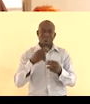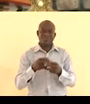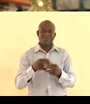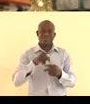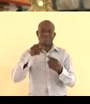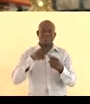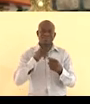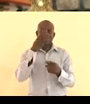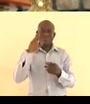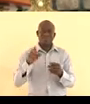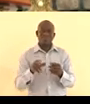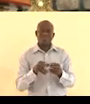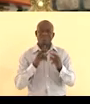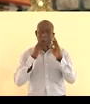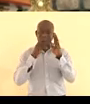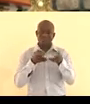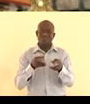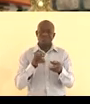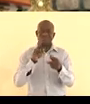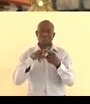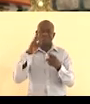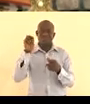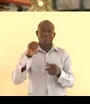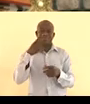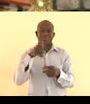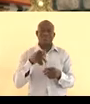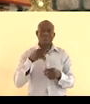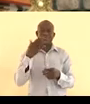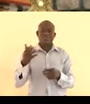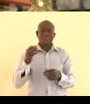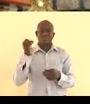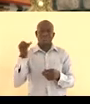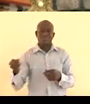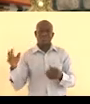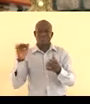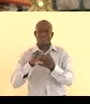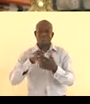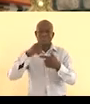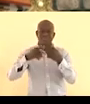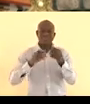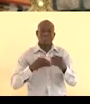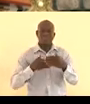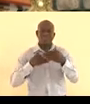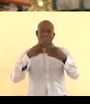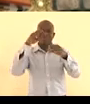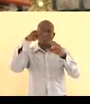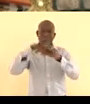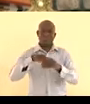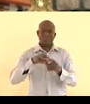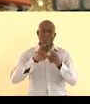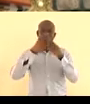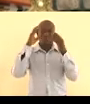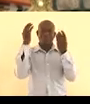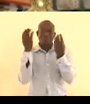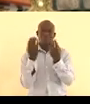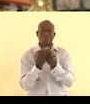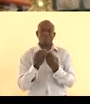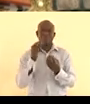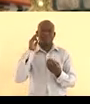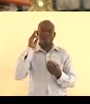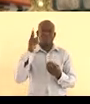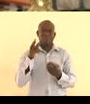when they are responding to him, they tell him what issues are going on in the community. Particularly, Emmanuel, he